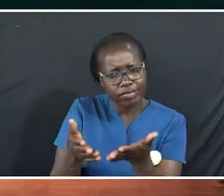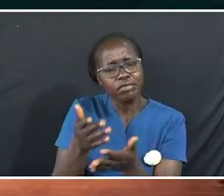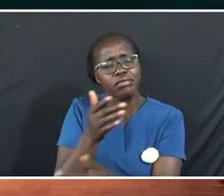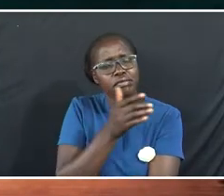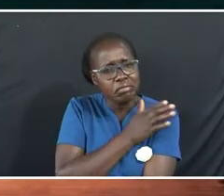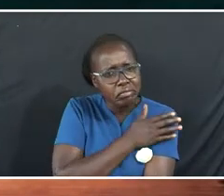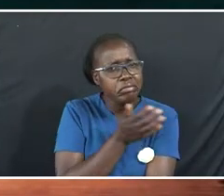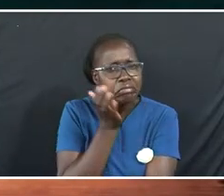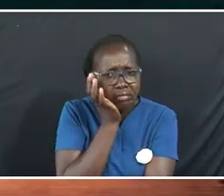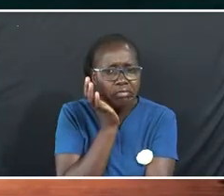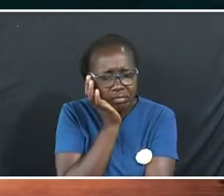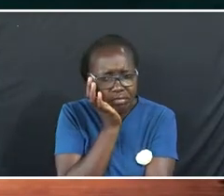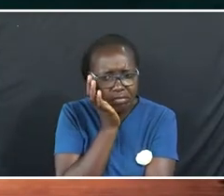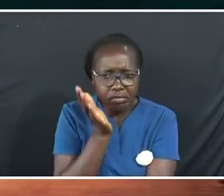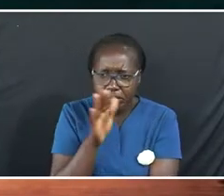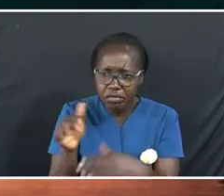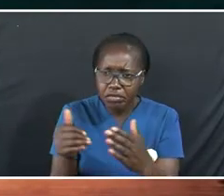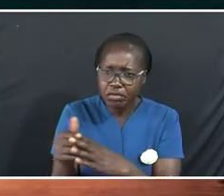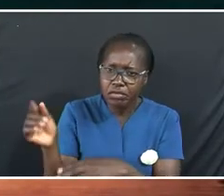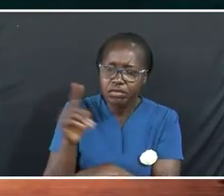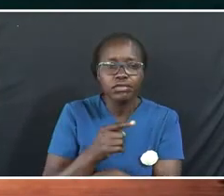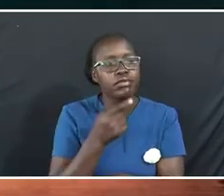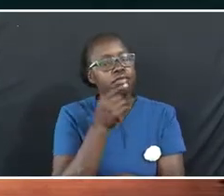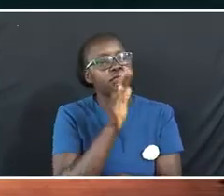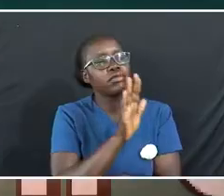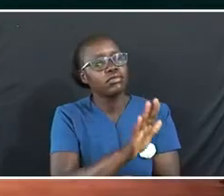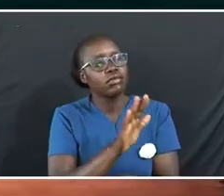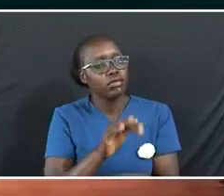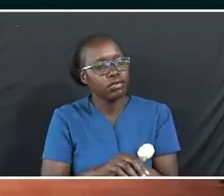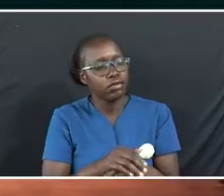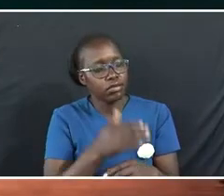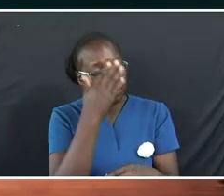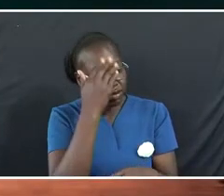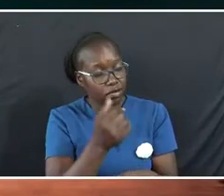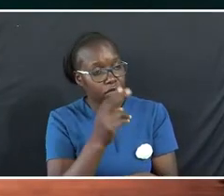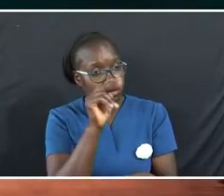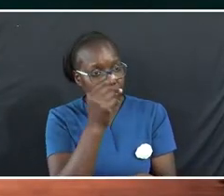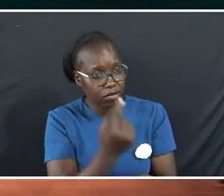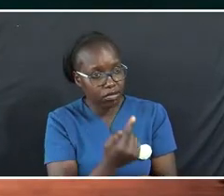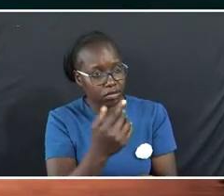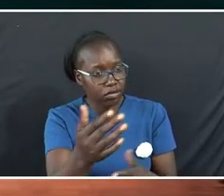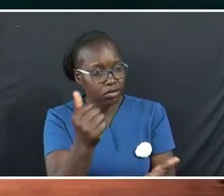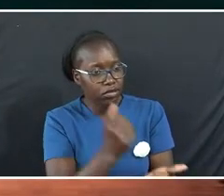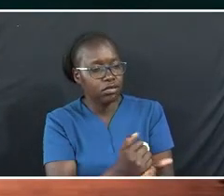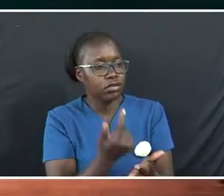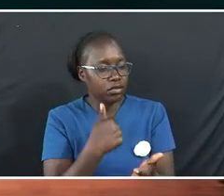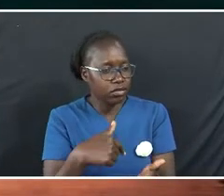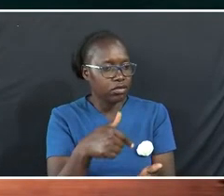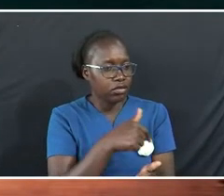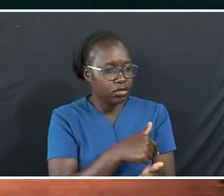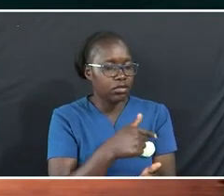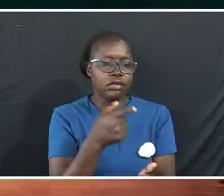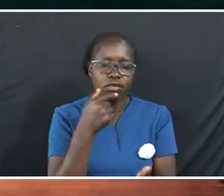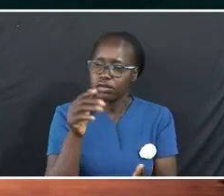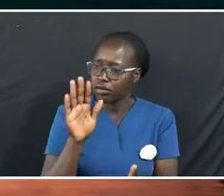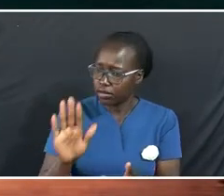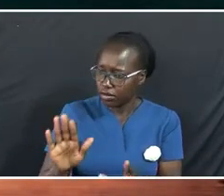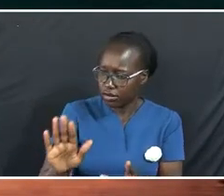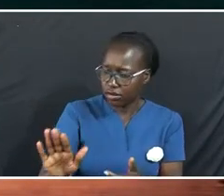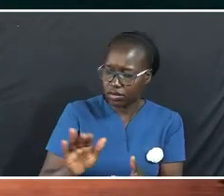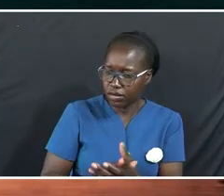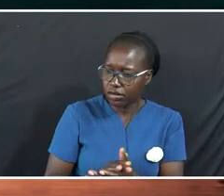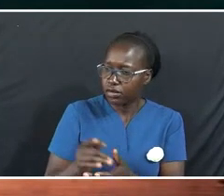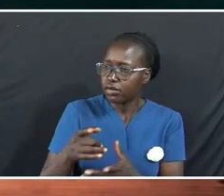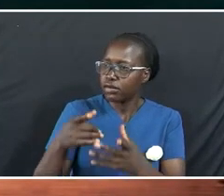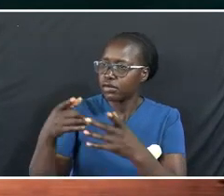all day?' They said to him, 'Because no one hired us.' He said to them,